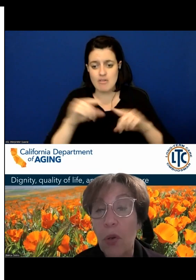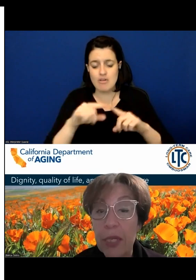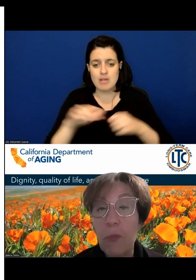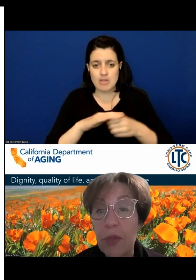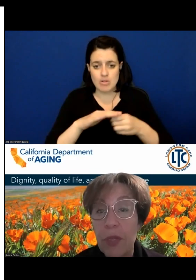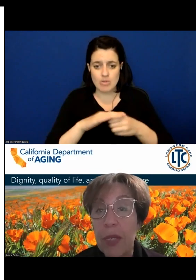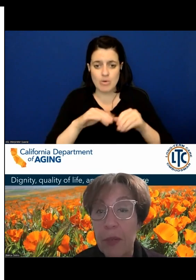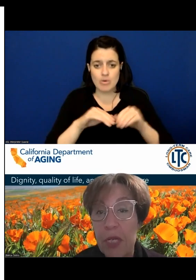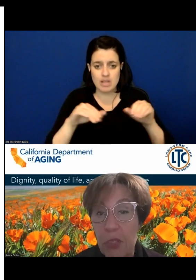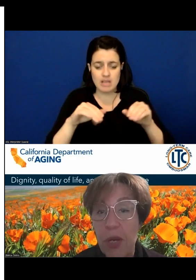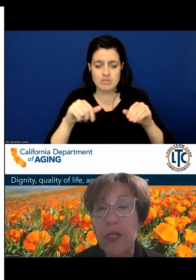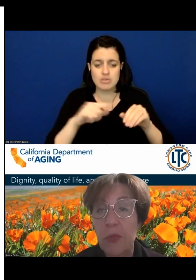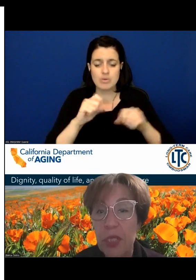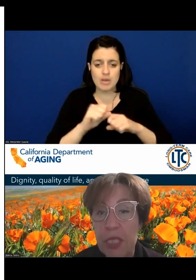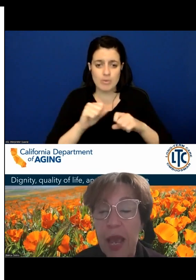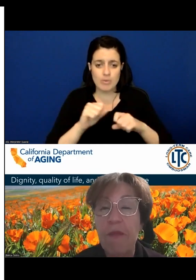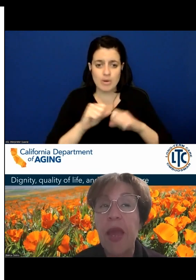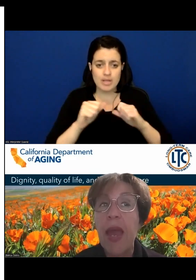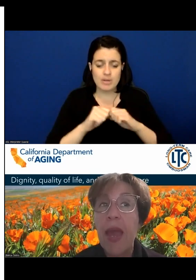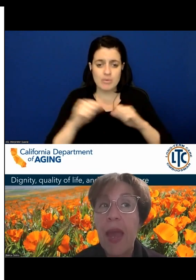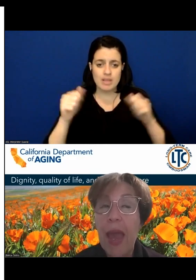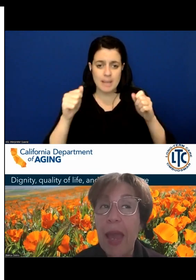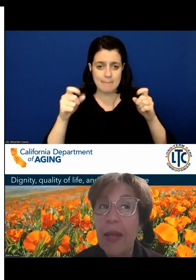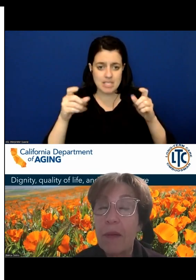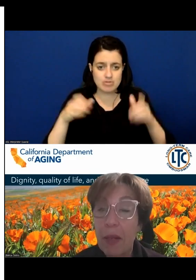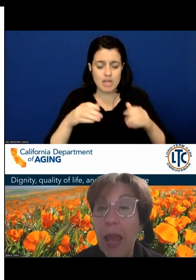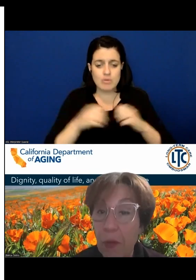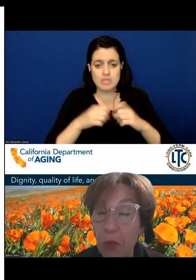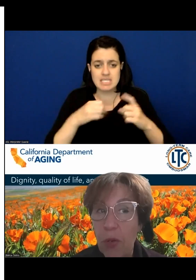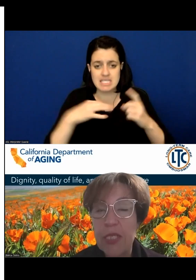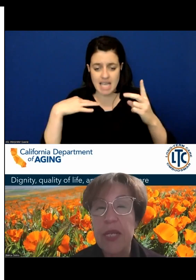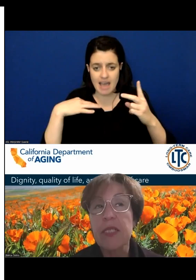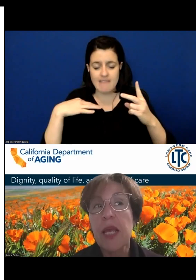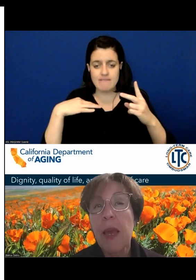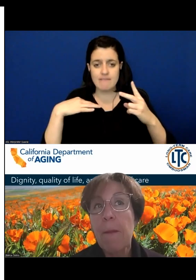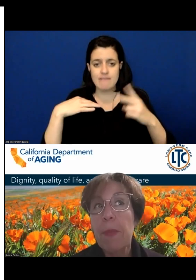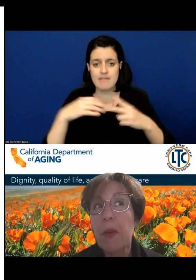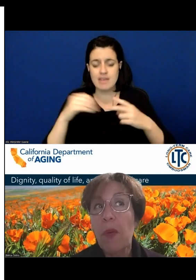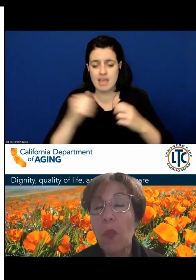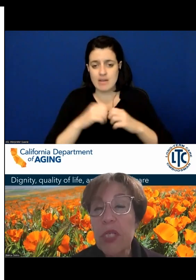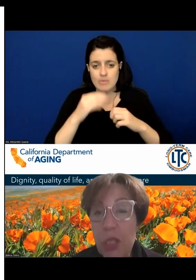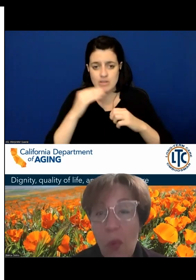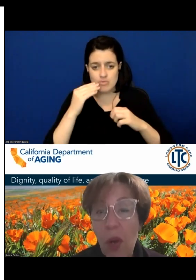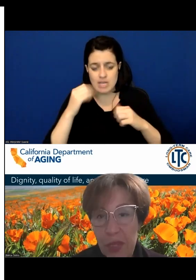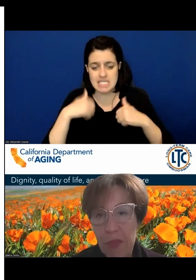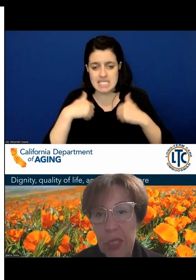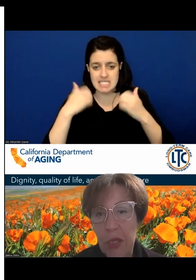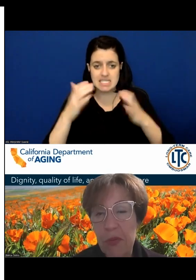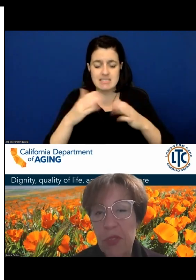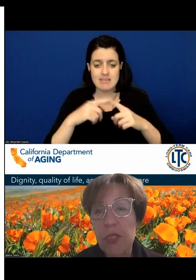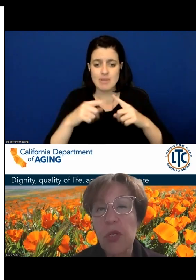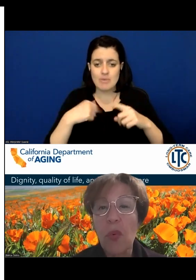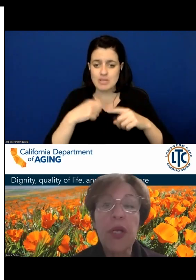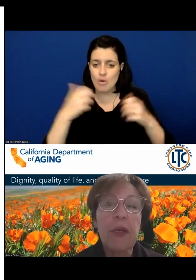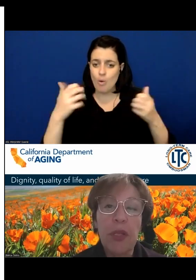are working with the administrators, with staff, and with residents, but we don't want them to